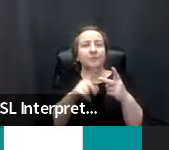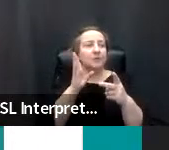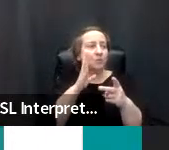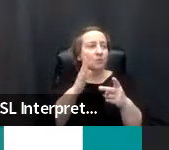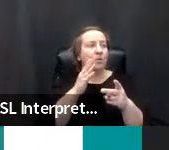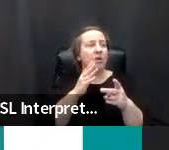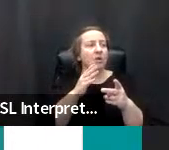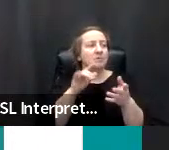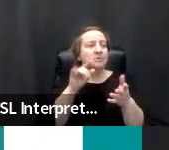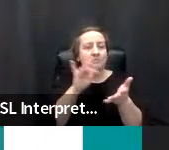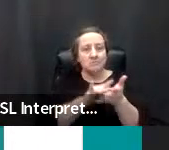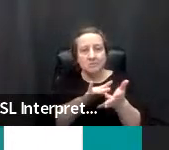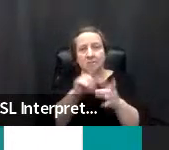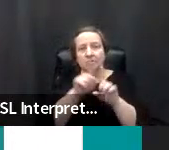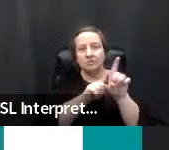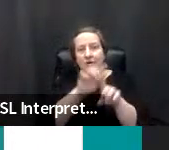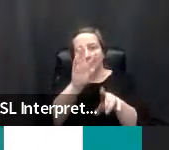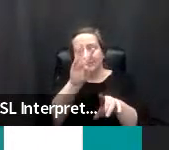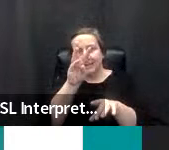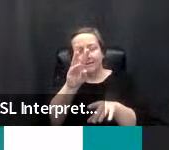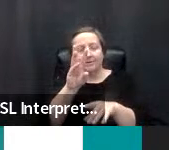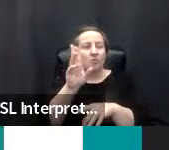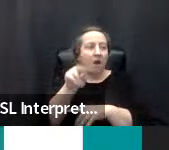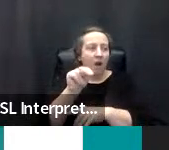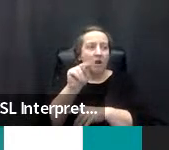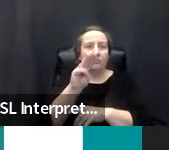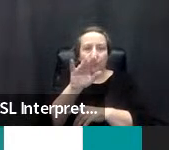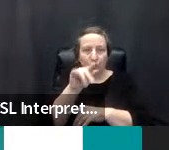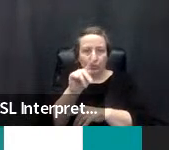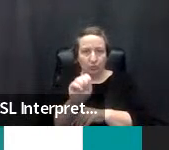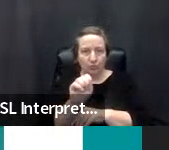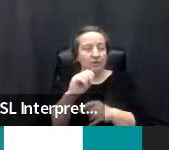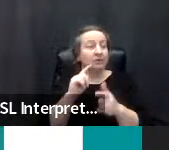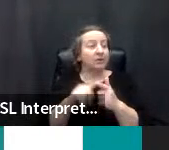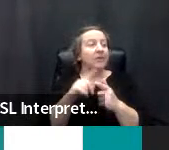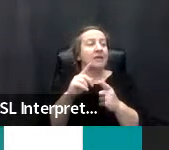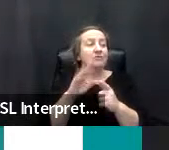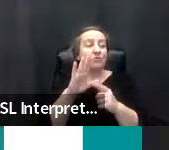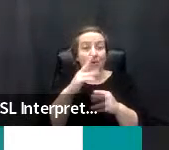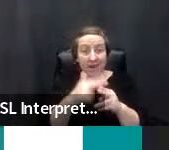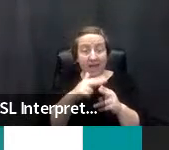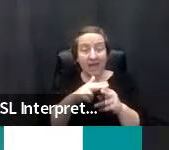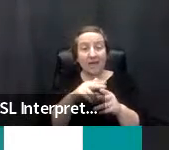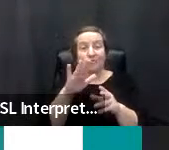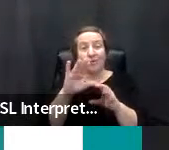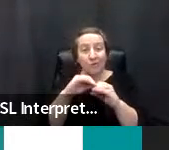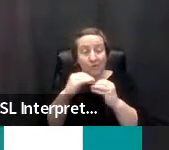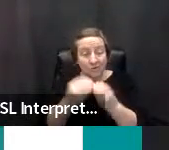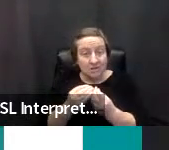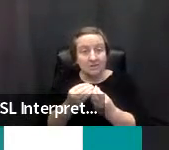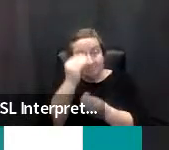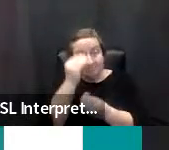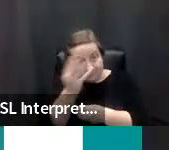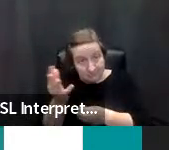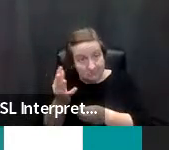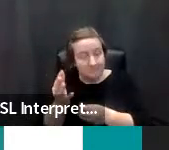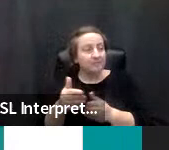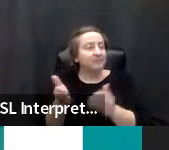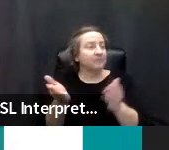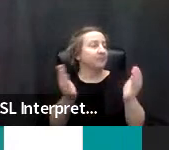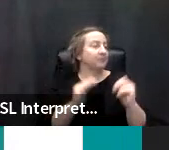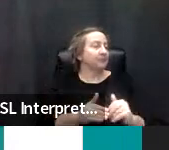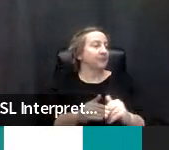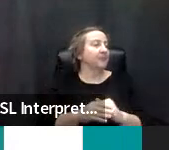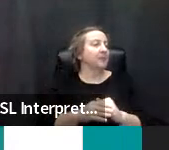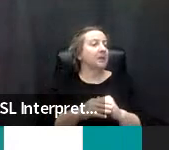dial *6 to unmute yourself. If you will please provide your name and affiliation. Next slide, please. And